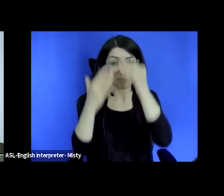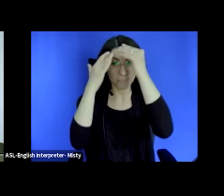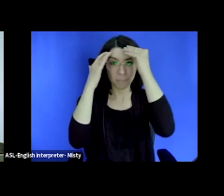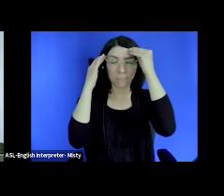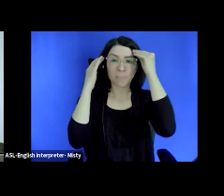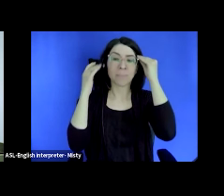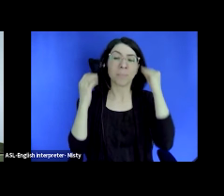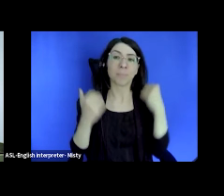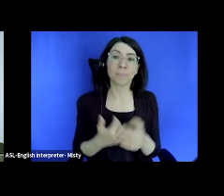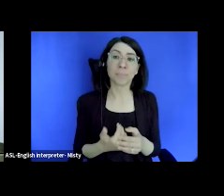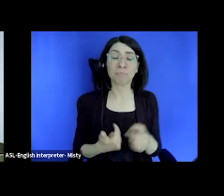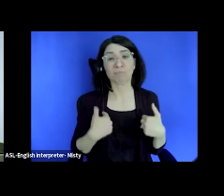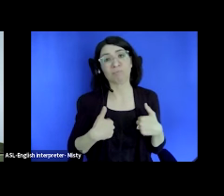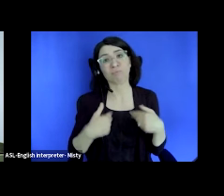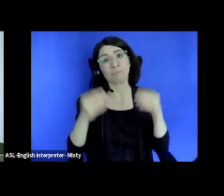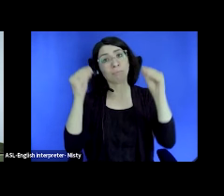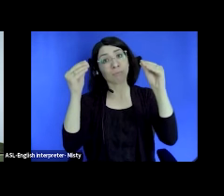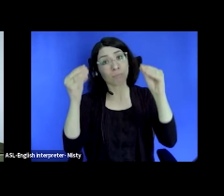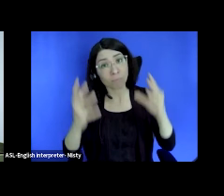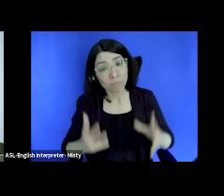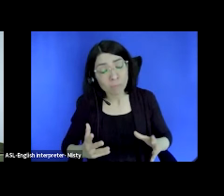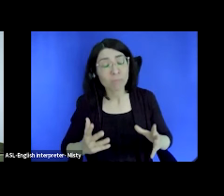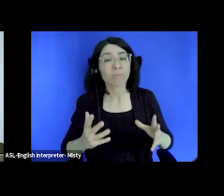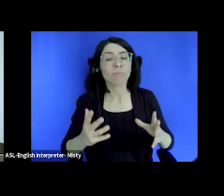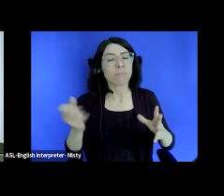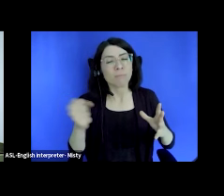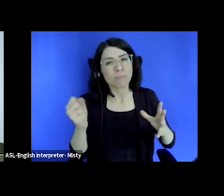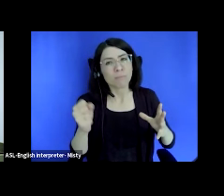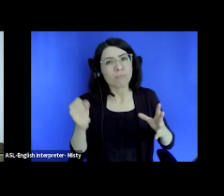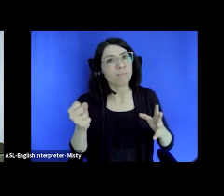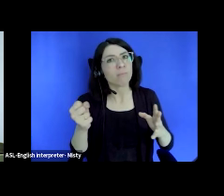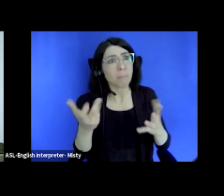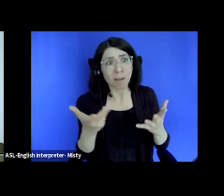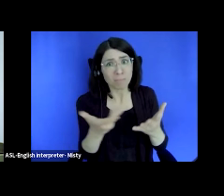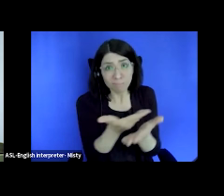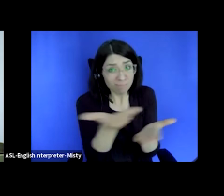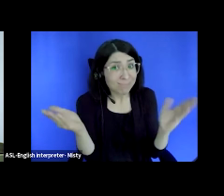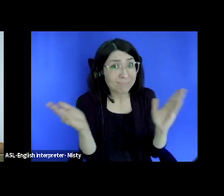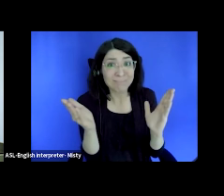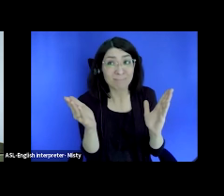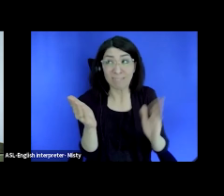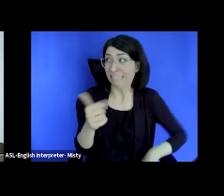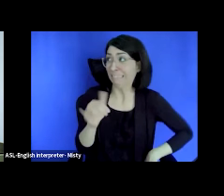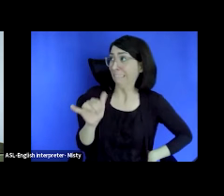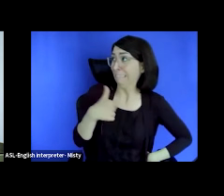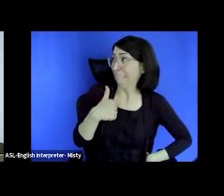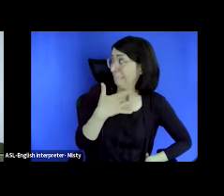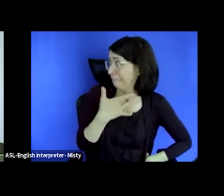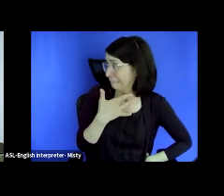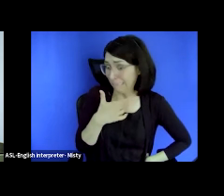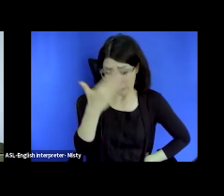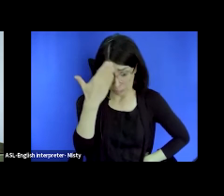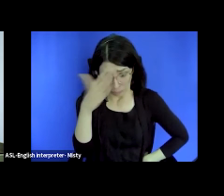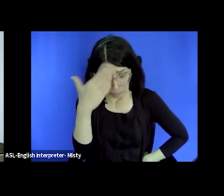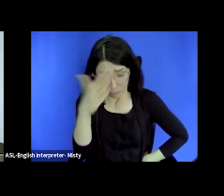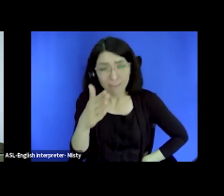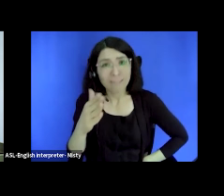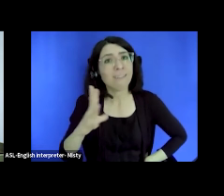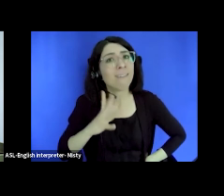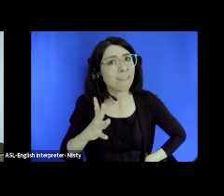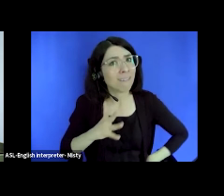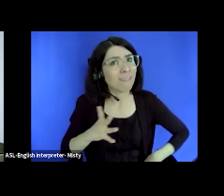is, from an education perspective, but it is absolutely welcomed if you don't know something because that's how we learn. And that's how we open our minds